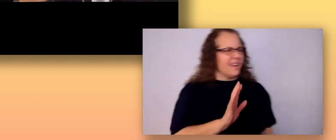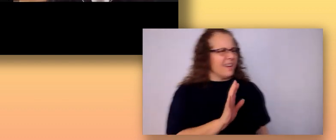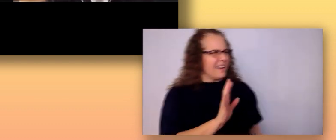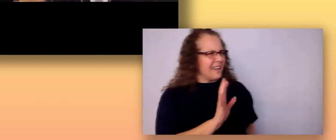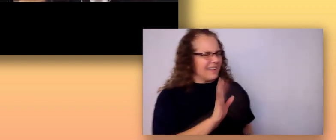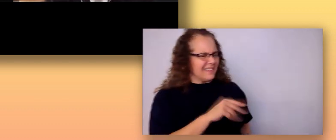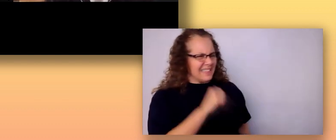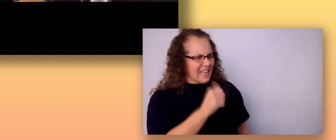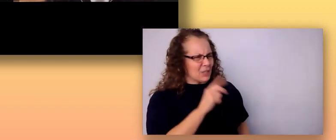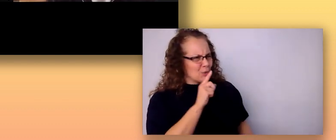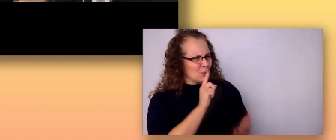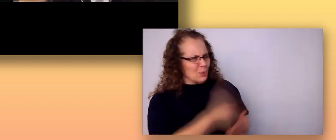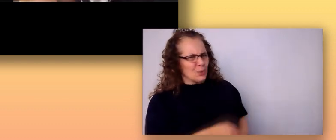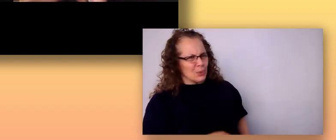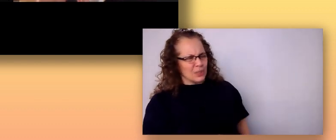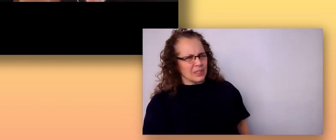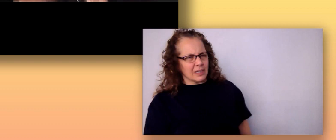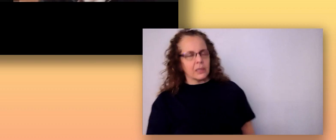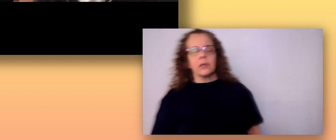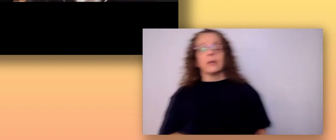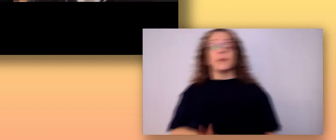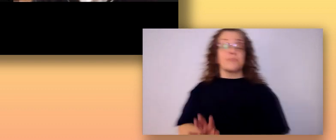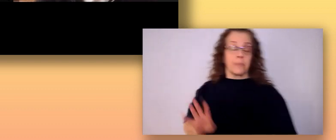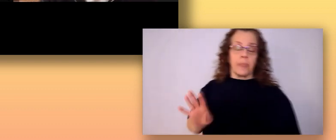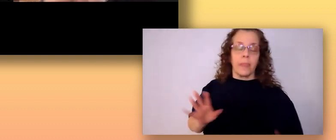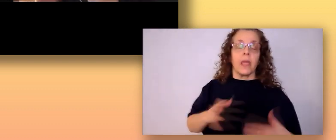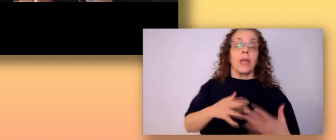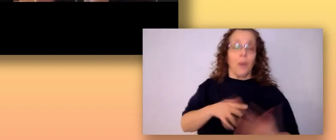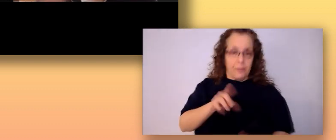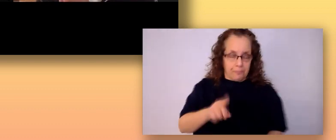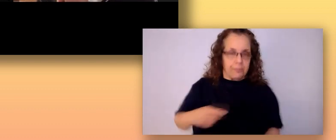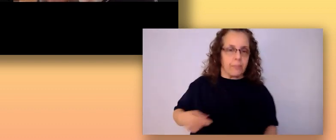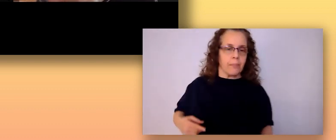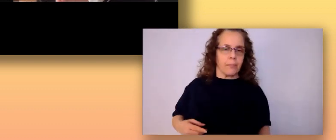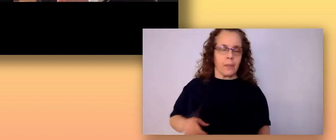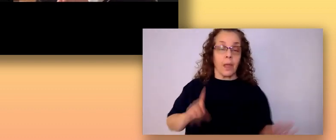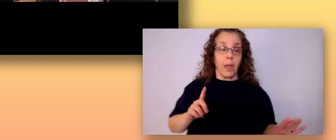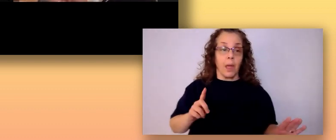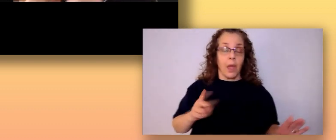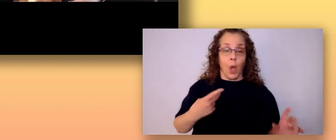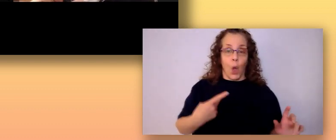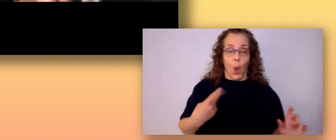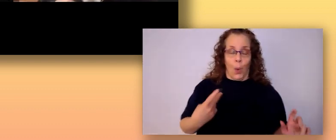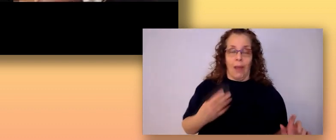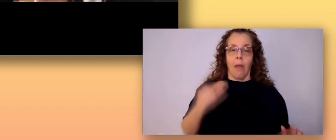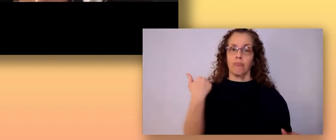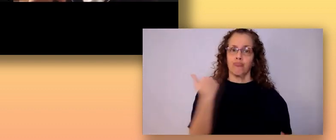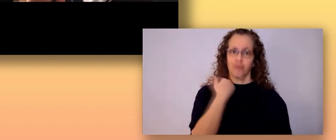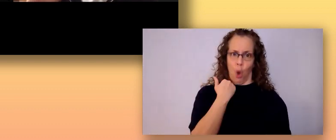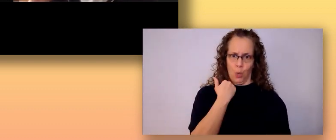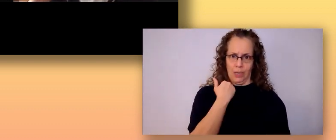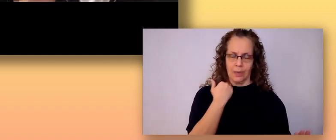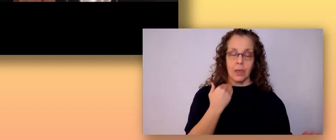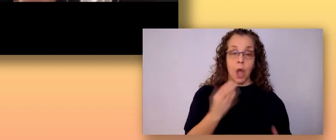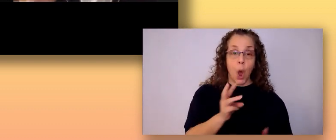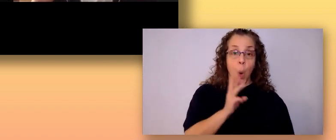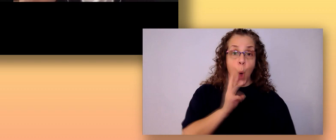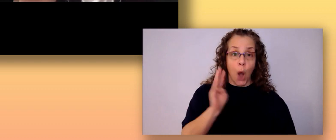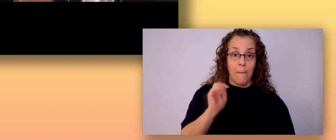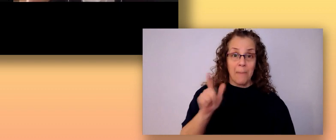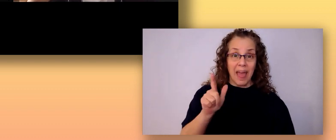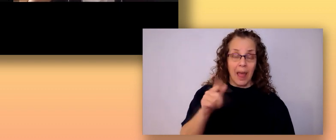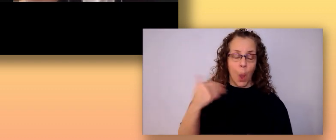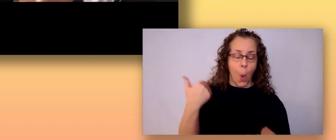completely true. Yo, and okay, get this. We're like super broke, right? Charlie and me, and our water bill was